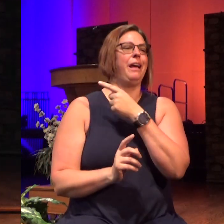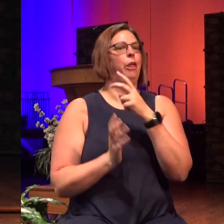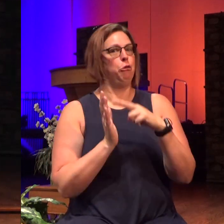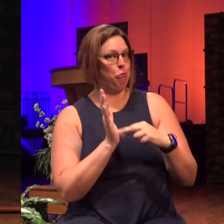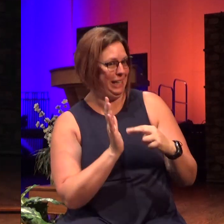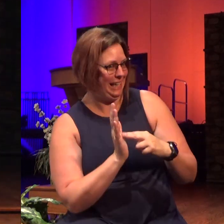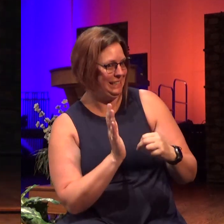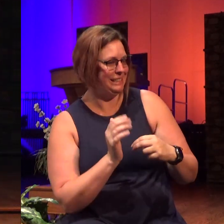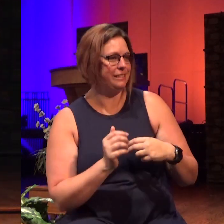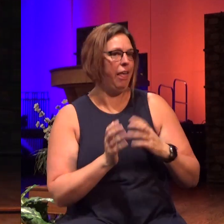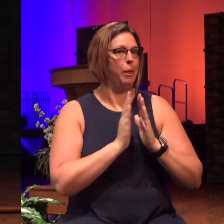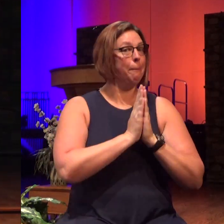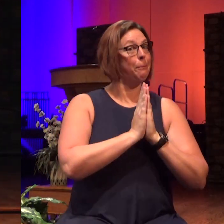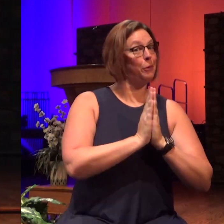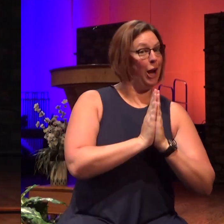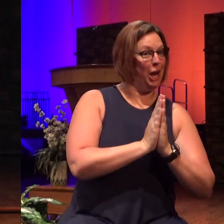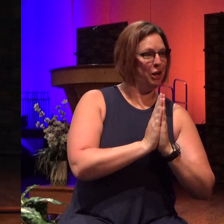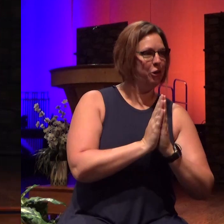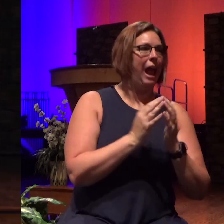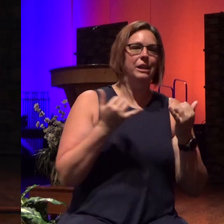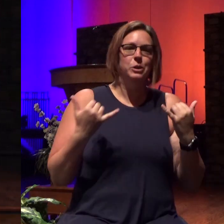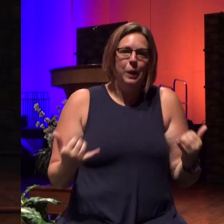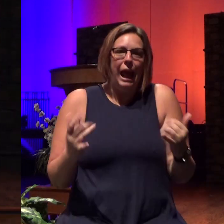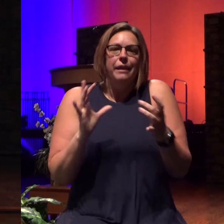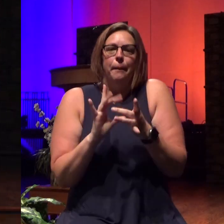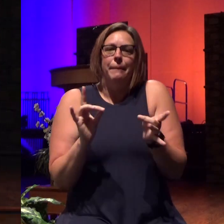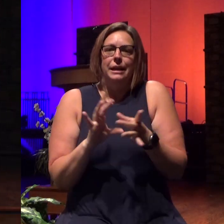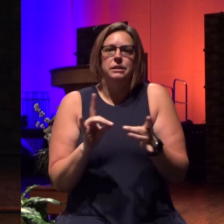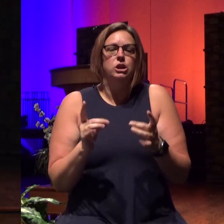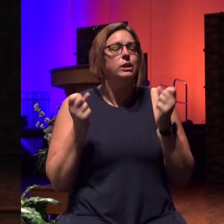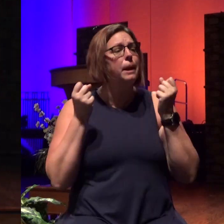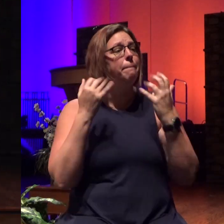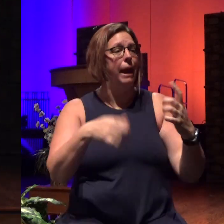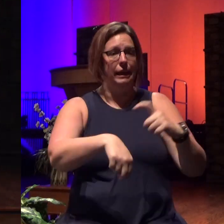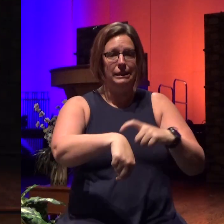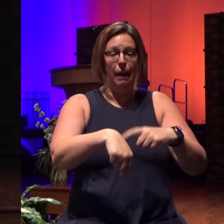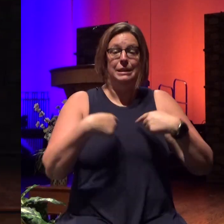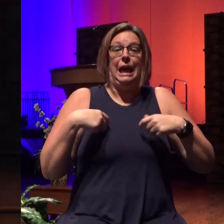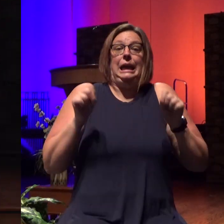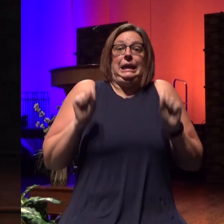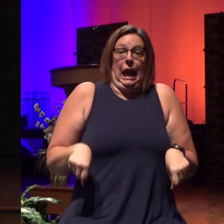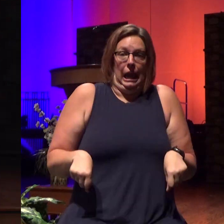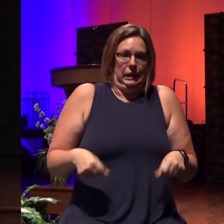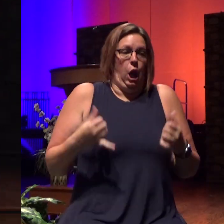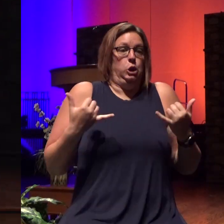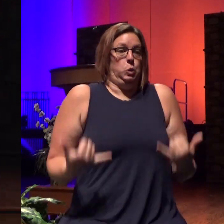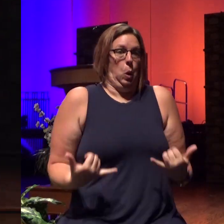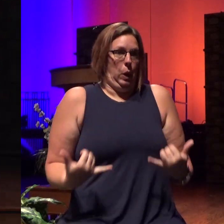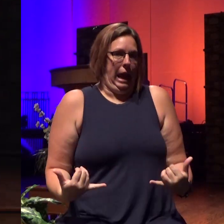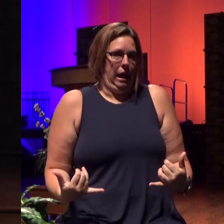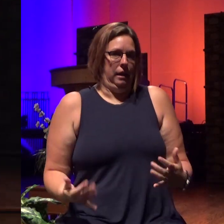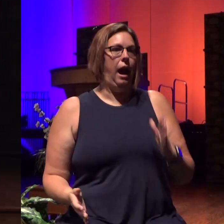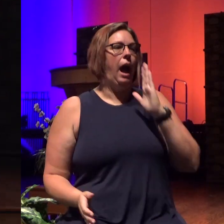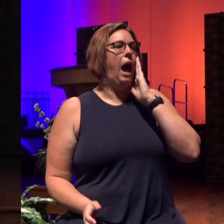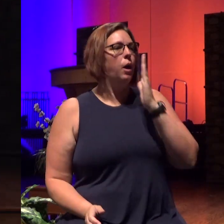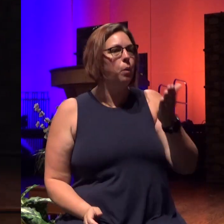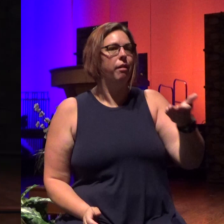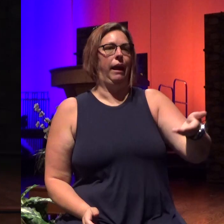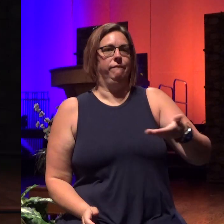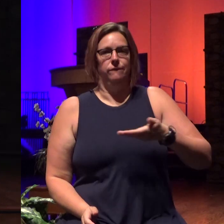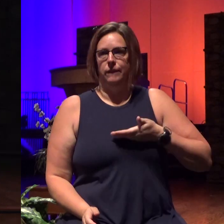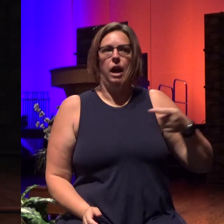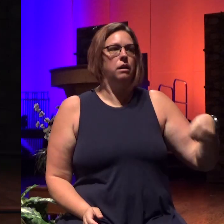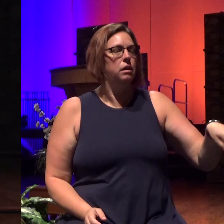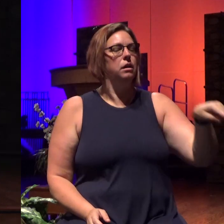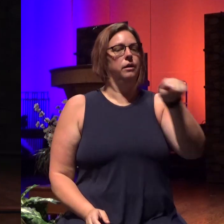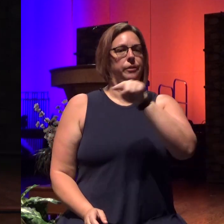prayer and the message today. As many times as we can and as I can today, I'm going to invite us to